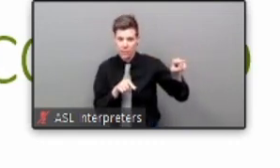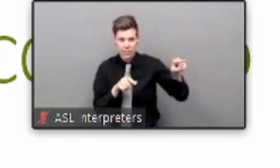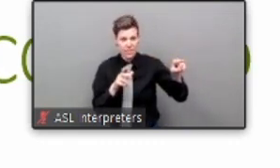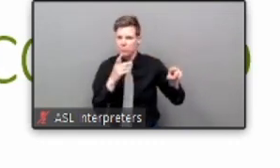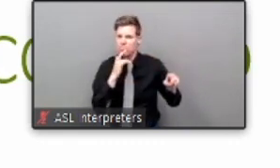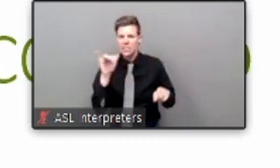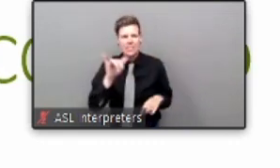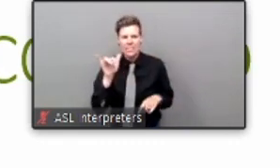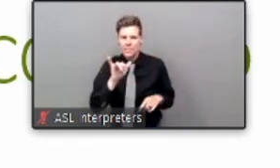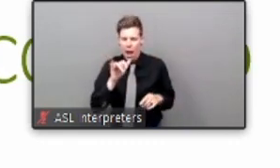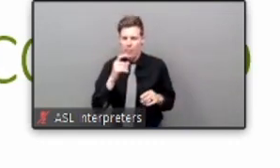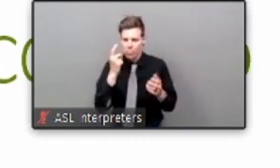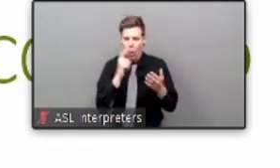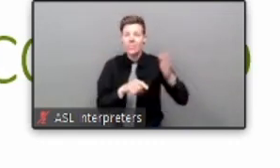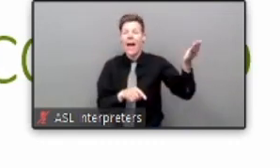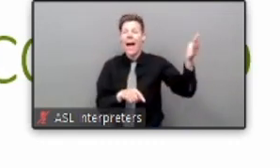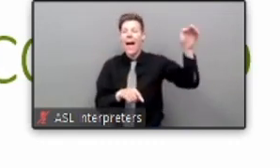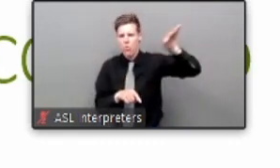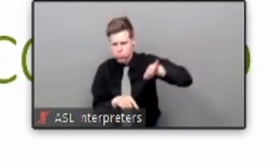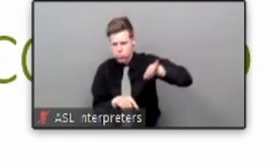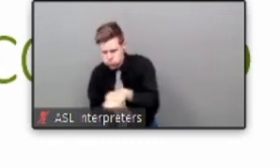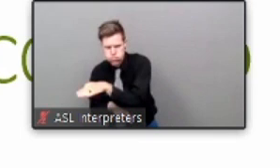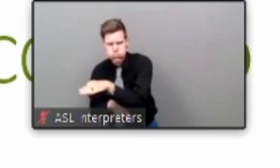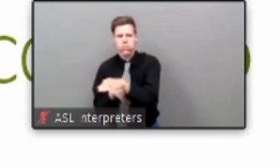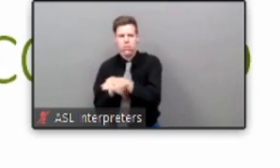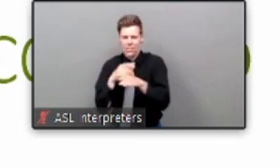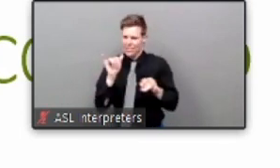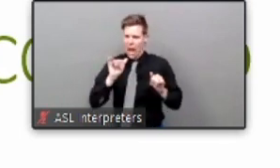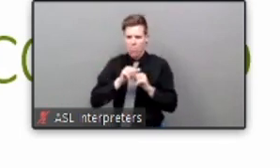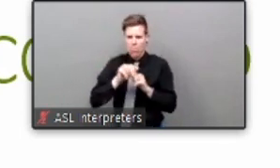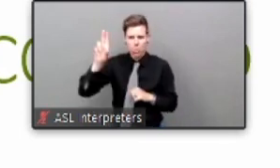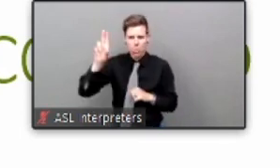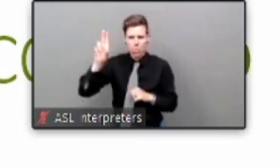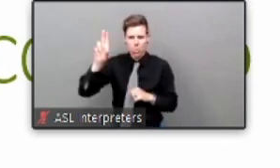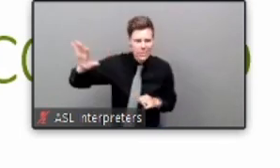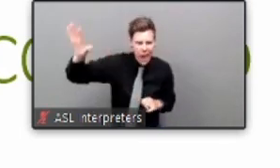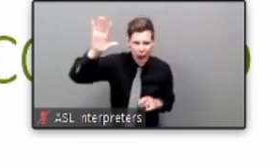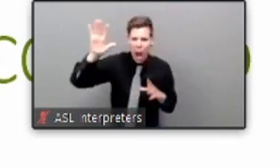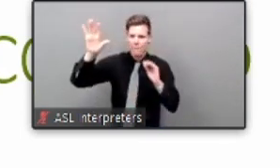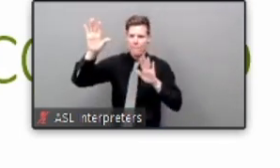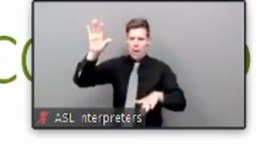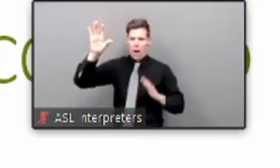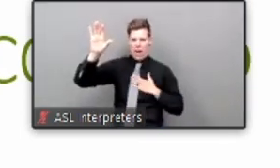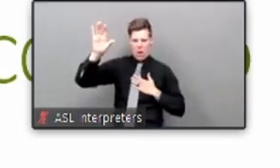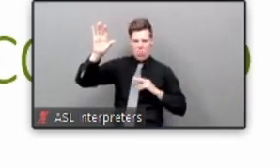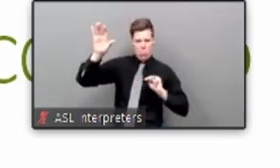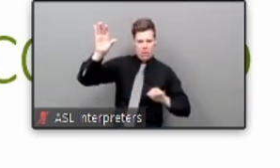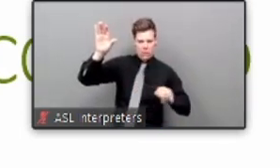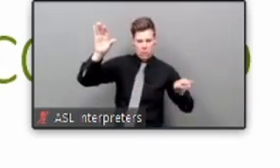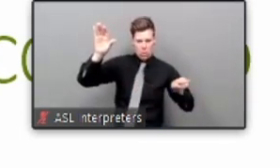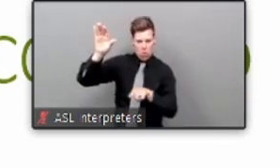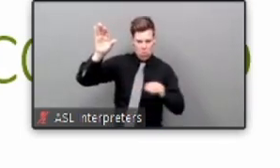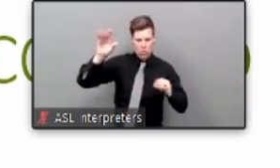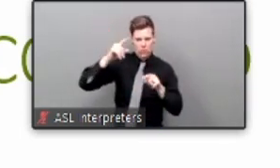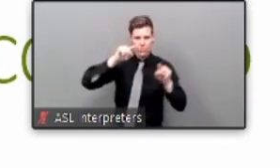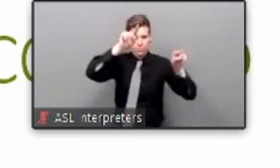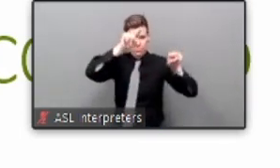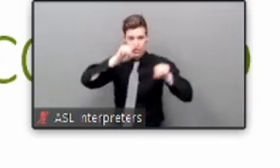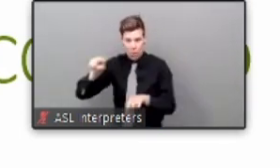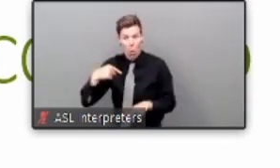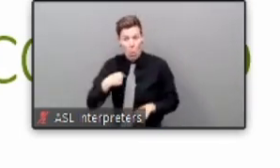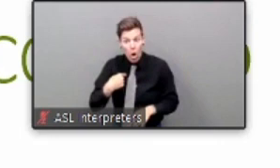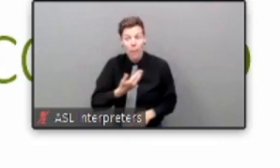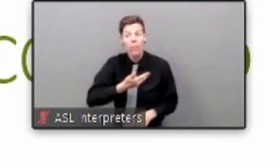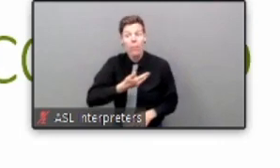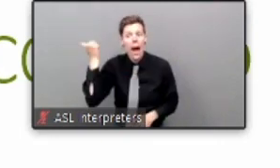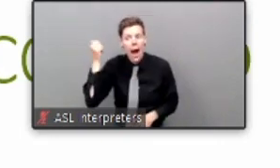same adjusted US rate, same bottom curve of all of New Mexico, substantially better than the rest of the country. And I really